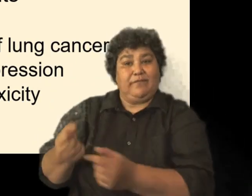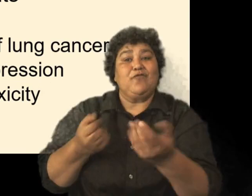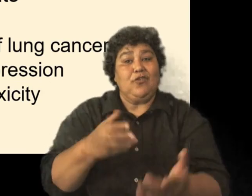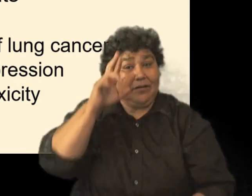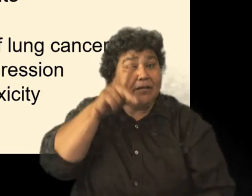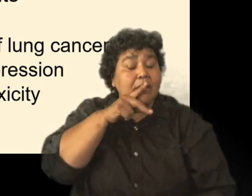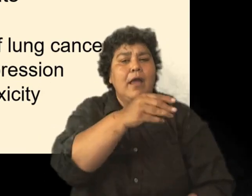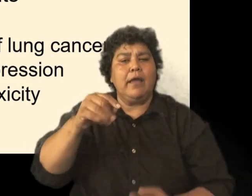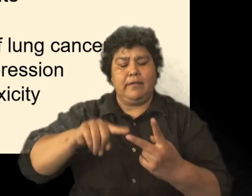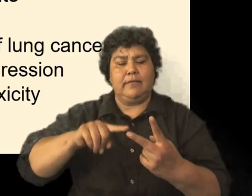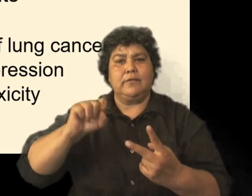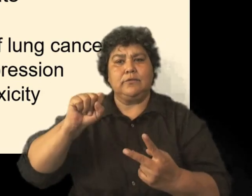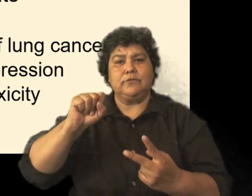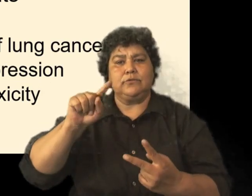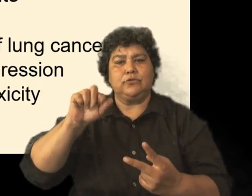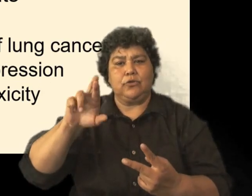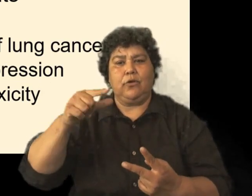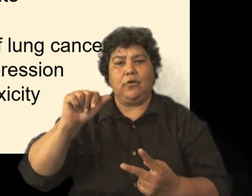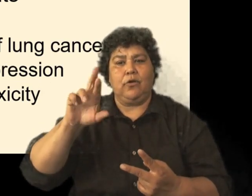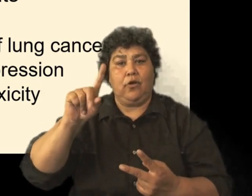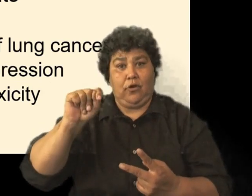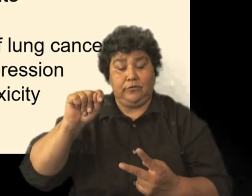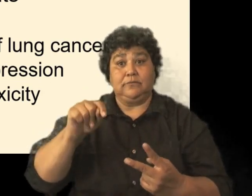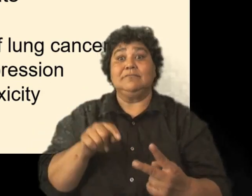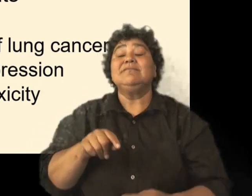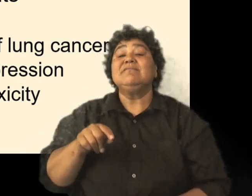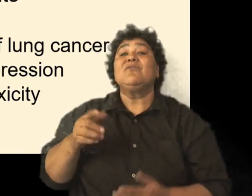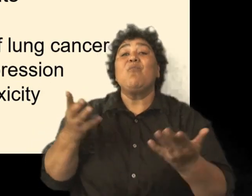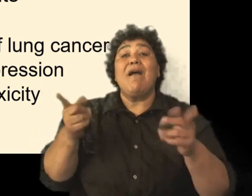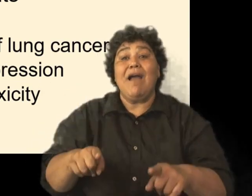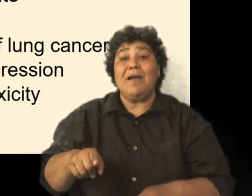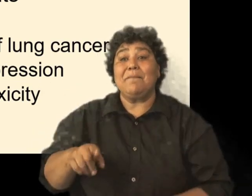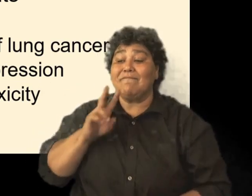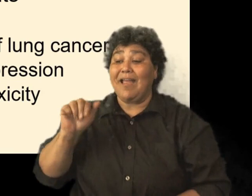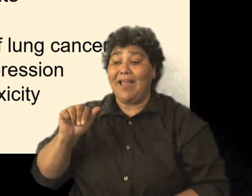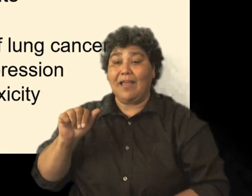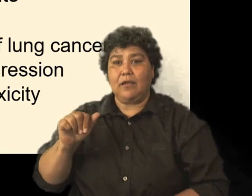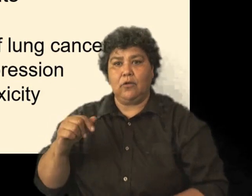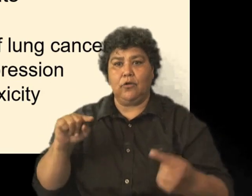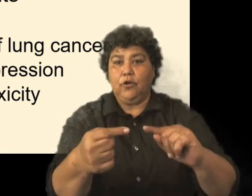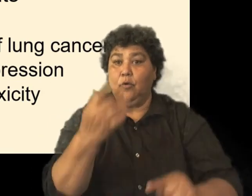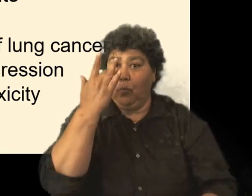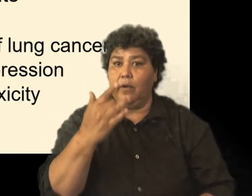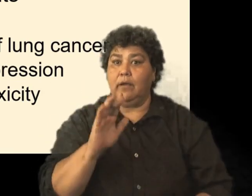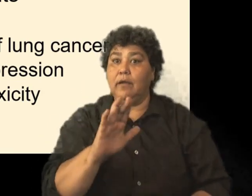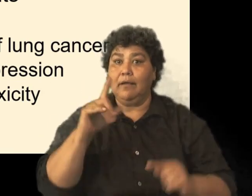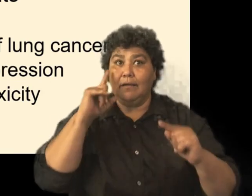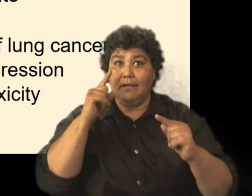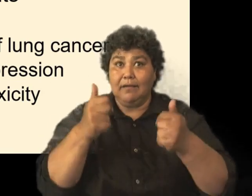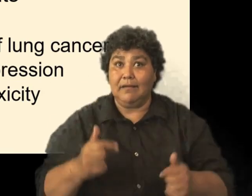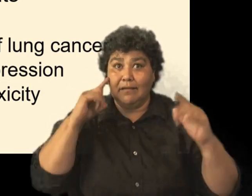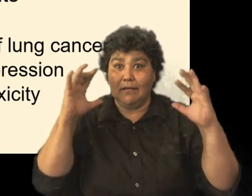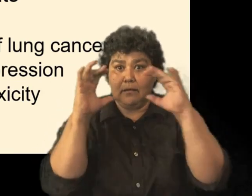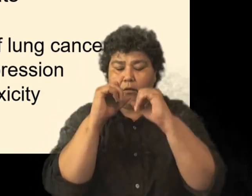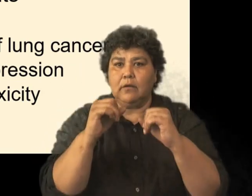are harmed because vitamin A speeds their degeneration. A second reason to avoid supplements is